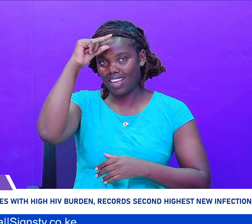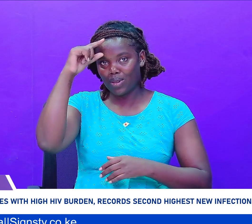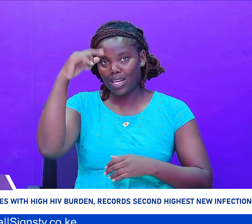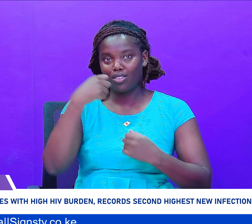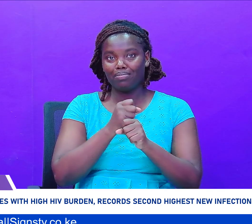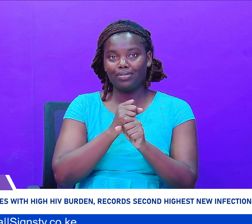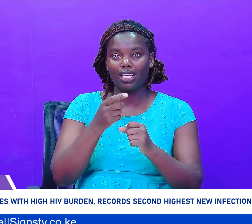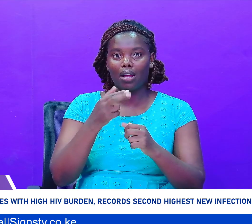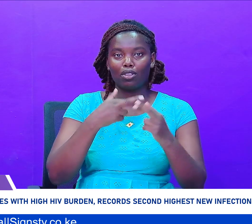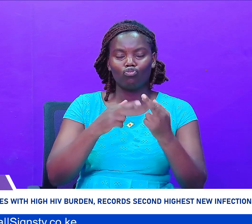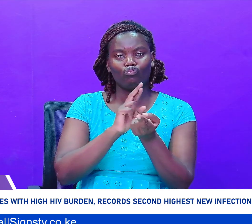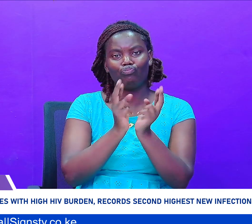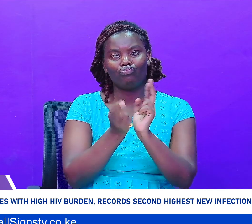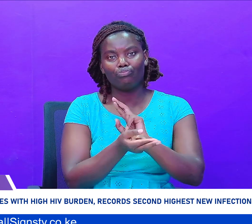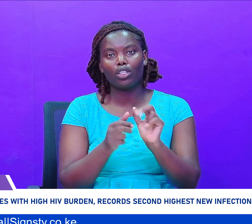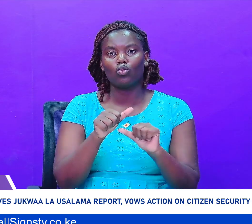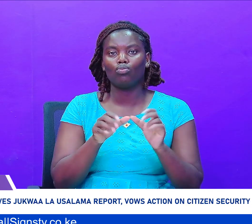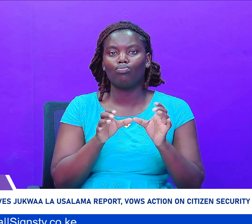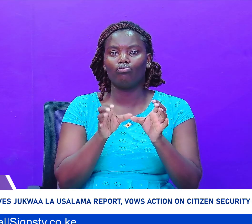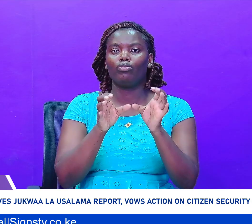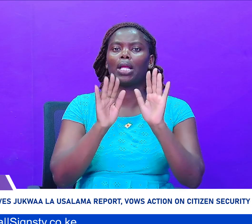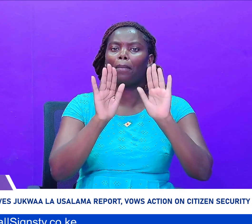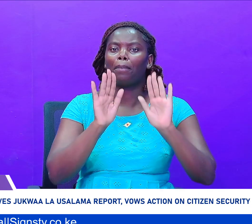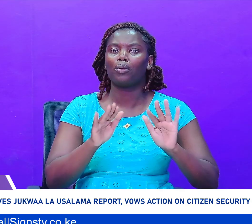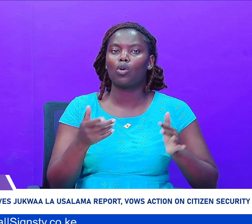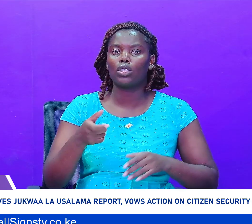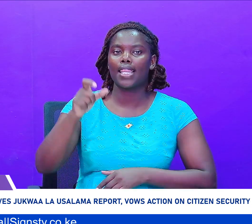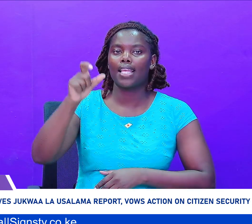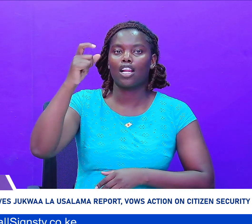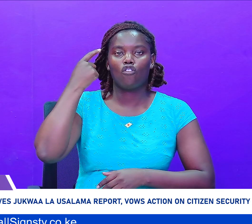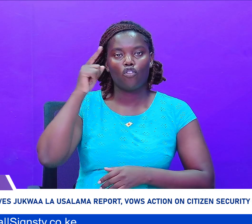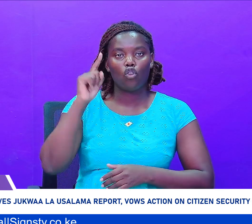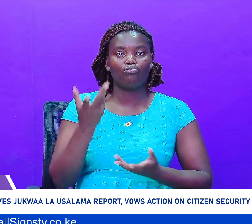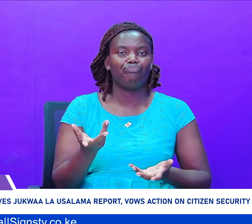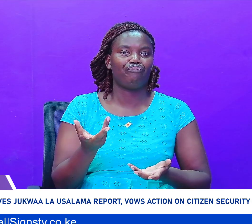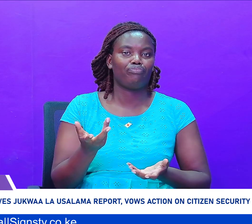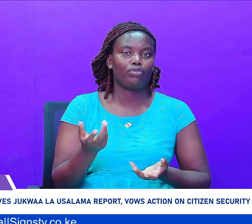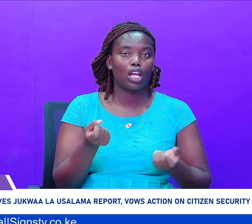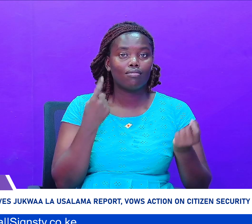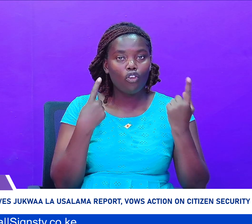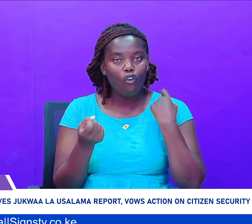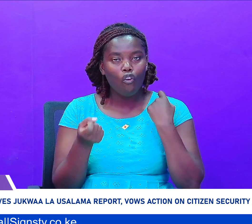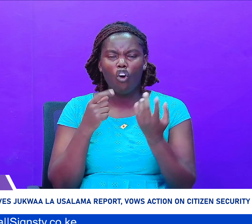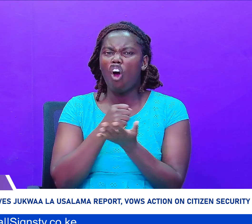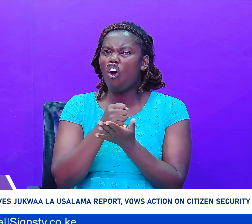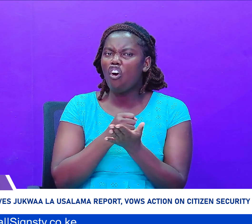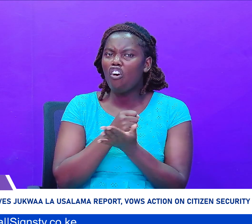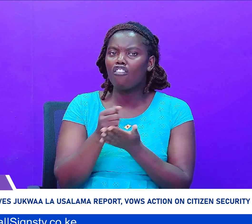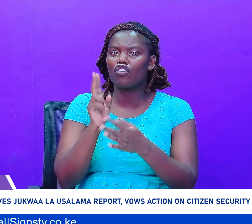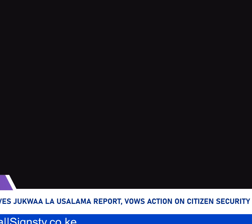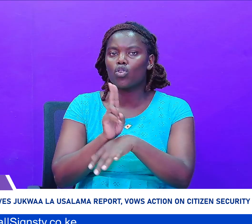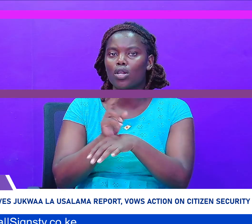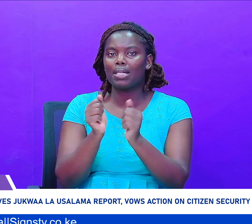And lastly, the government is making a renewed push to significantly increase domestic coffee consumption